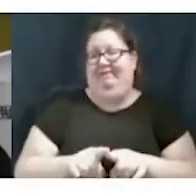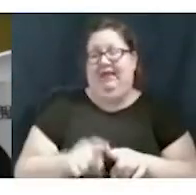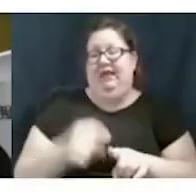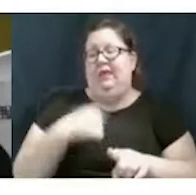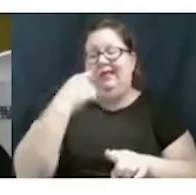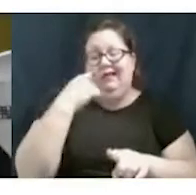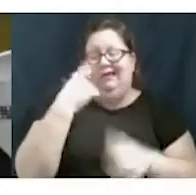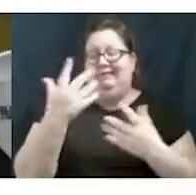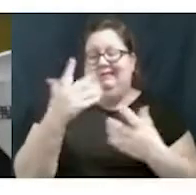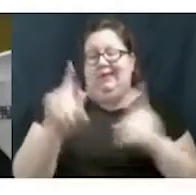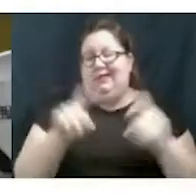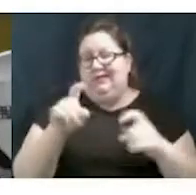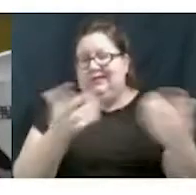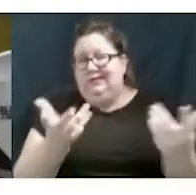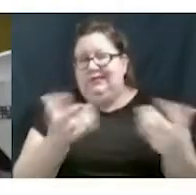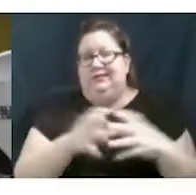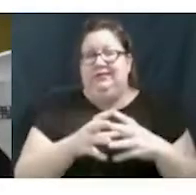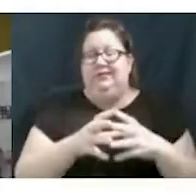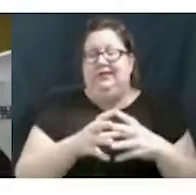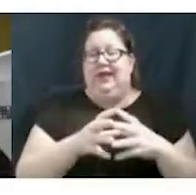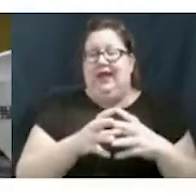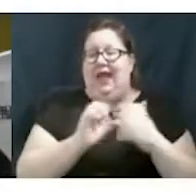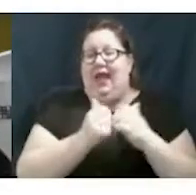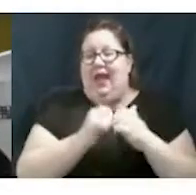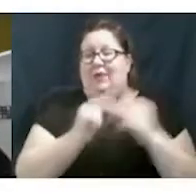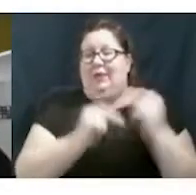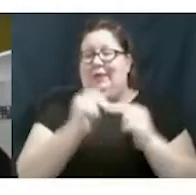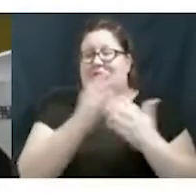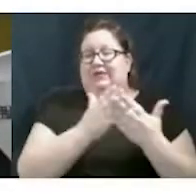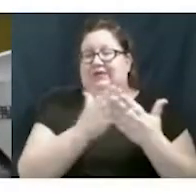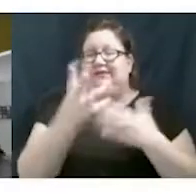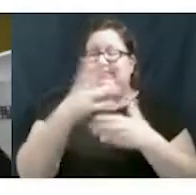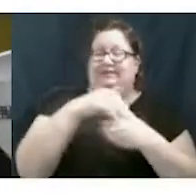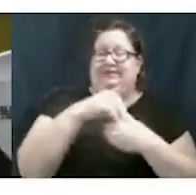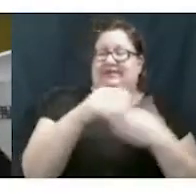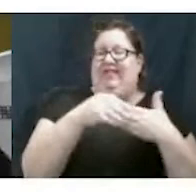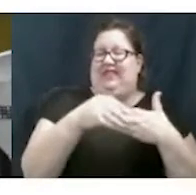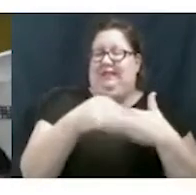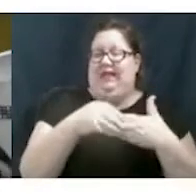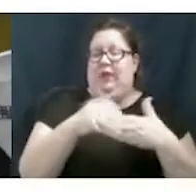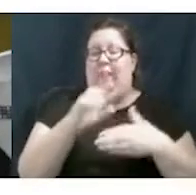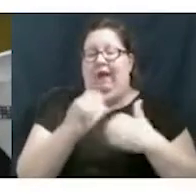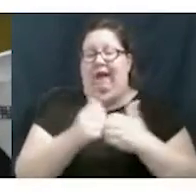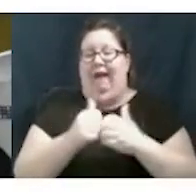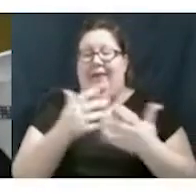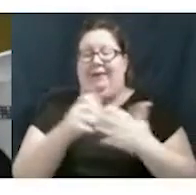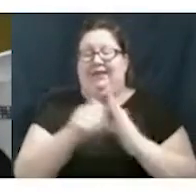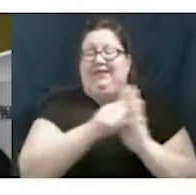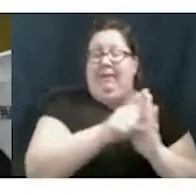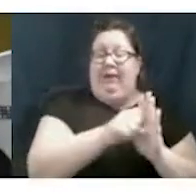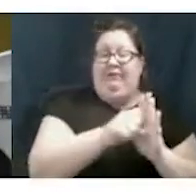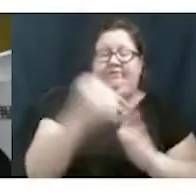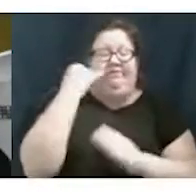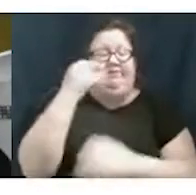be how to build some flexibility into that, or how to maybe sample it, and then if a kid wanted to